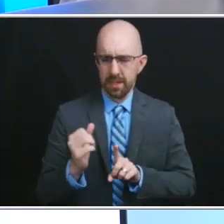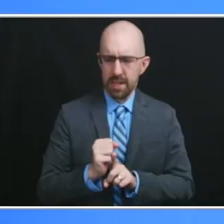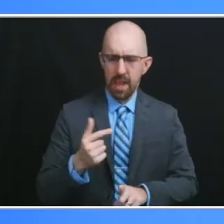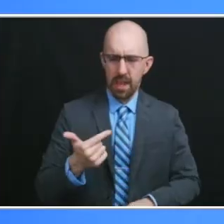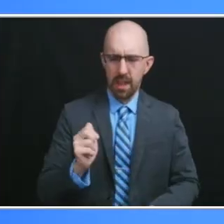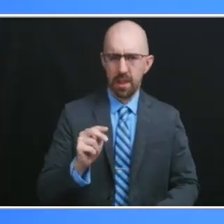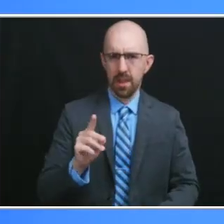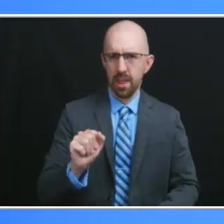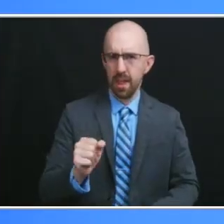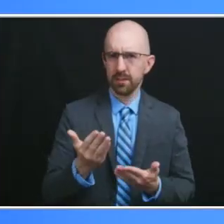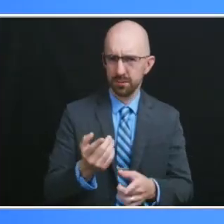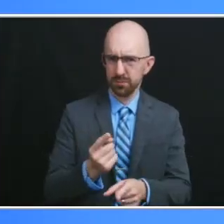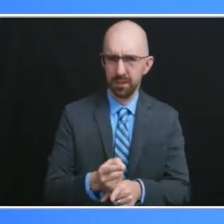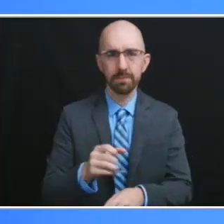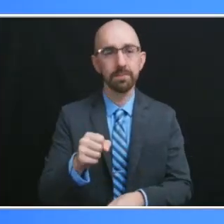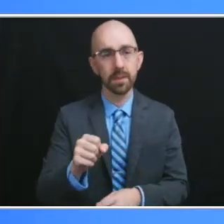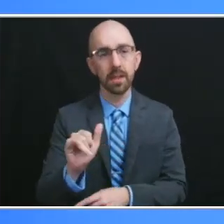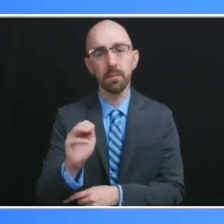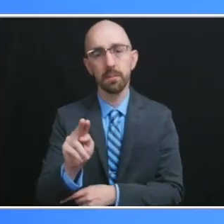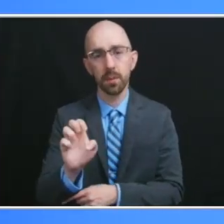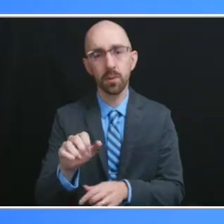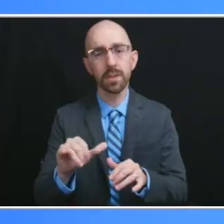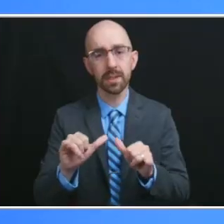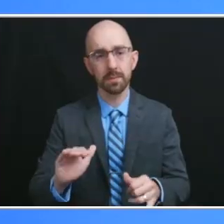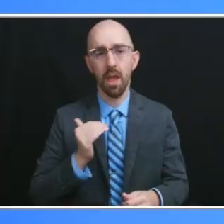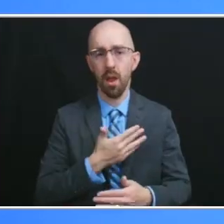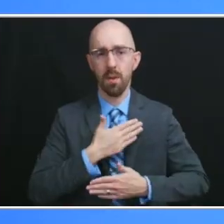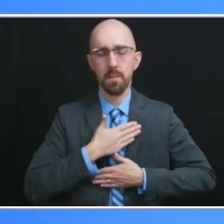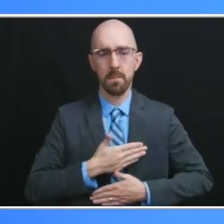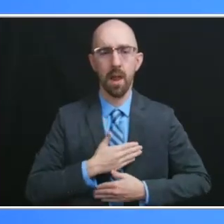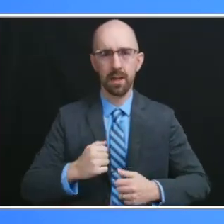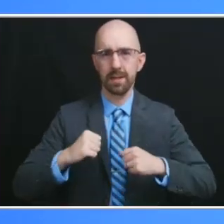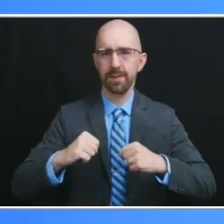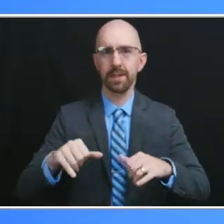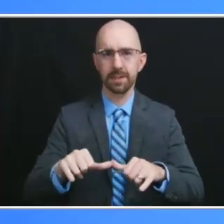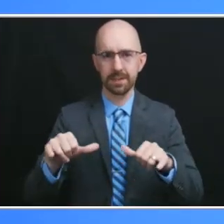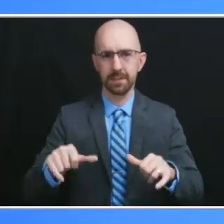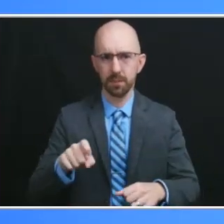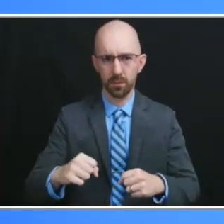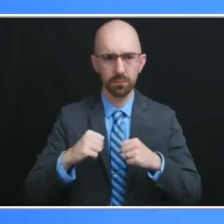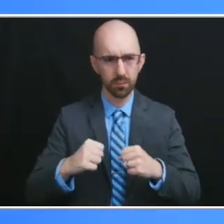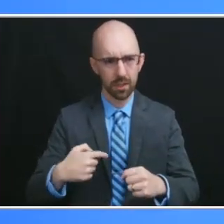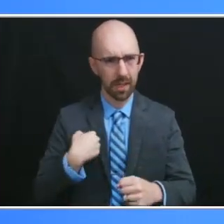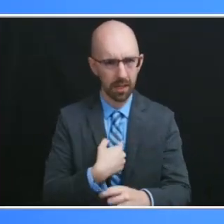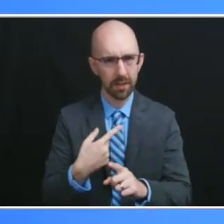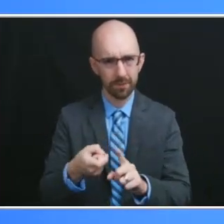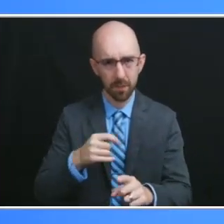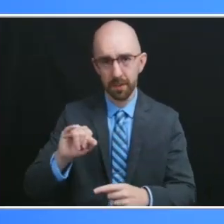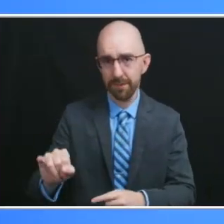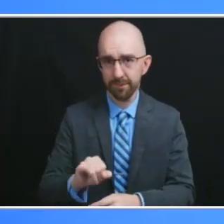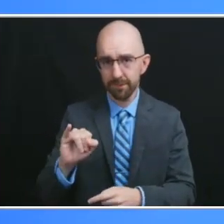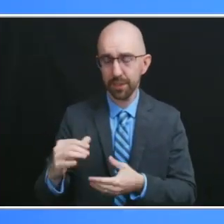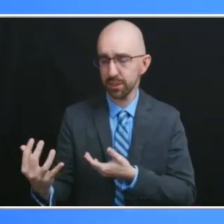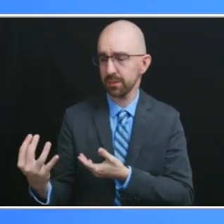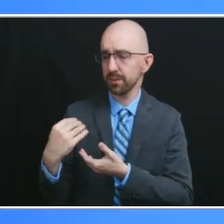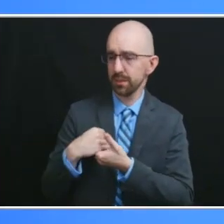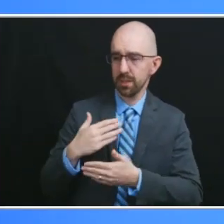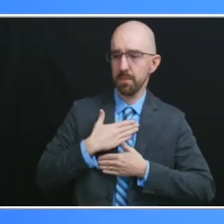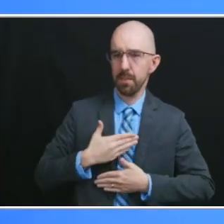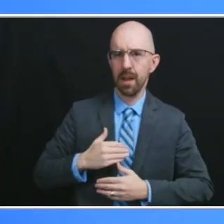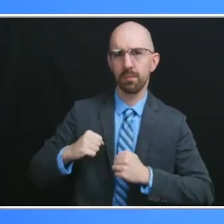So the immune system is sort of our body's defense system, right? It's supposed to protect us from things like infection. So in Sjögren's